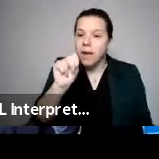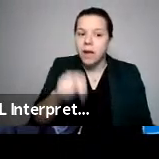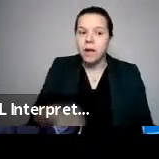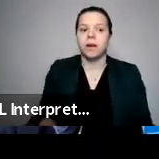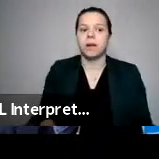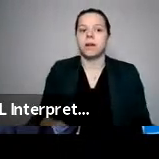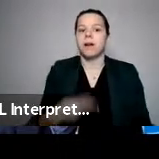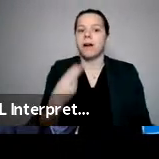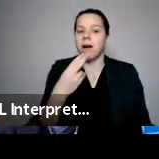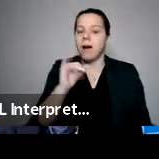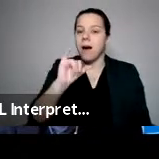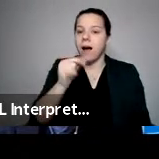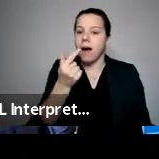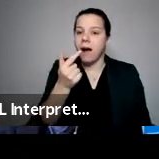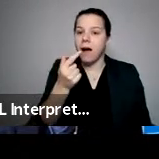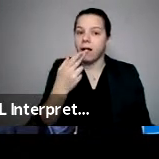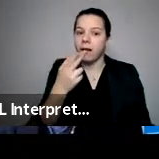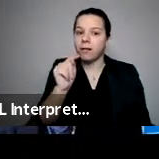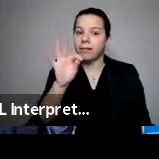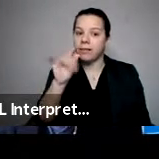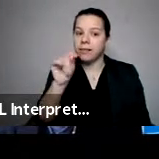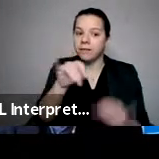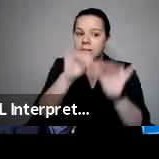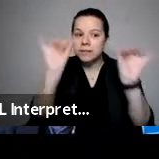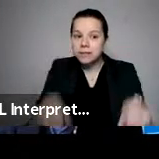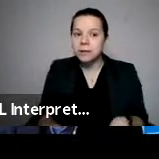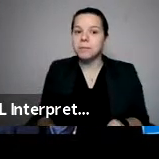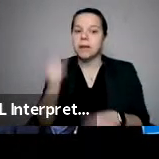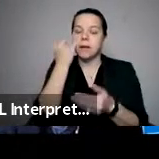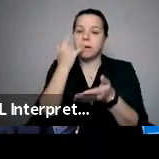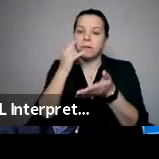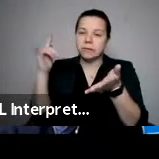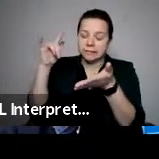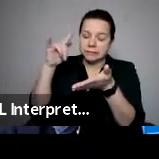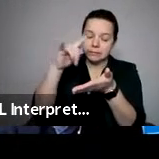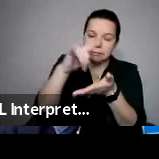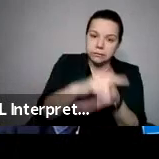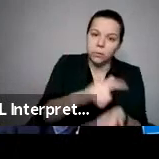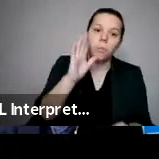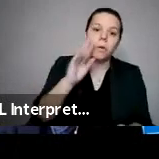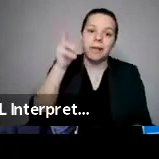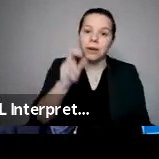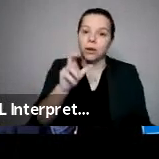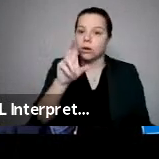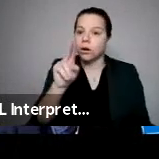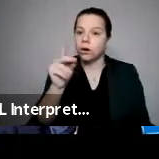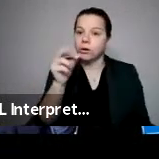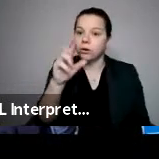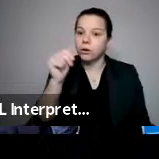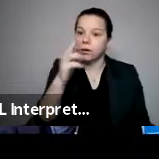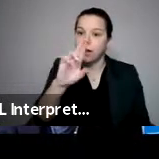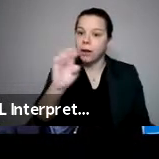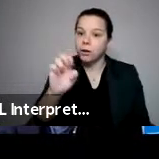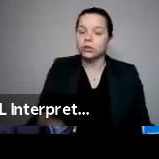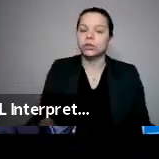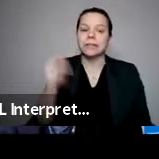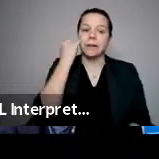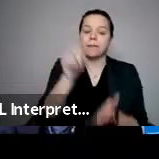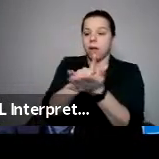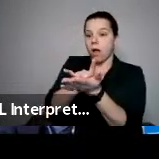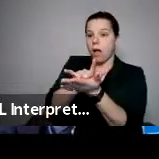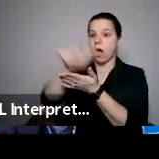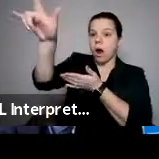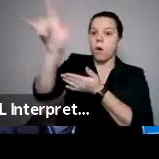lift systems, the undercarriage if it's on approach. You'll hear the jet exhaust as it's flying away from you. And depending on takeoff